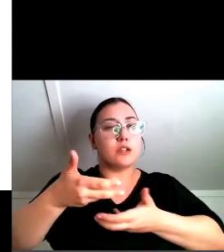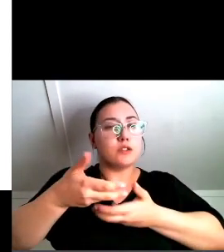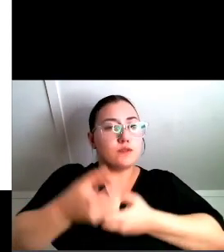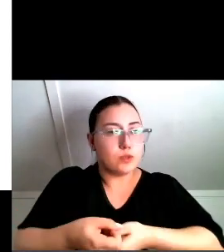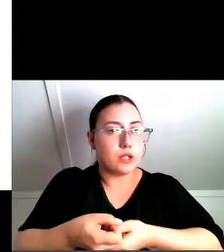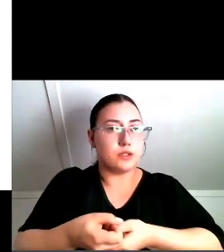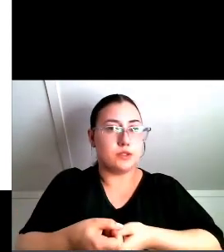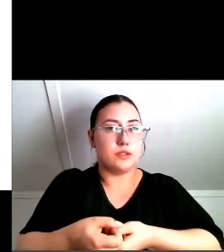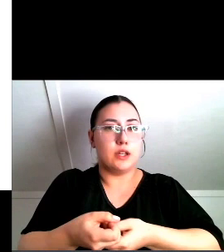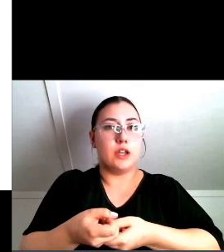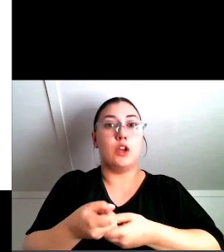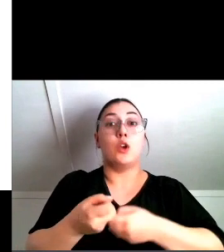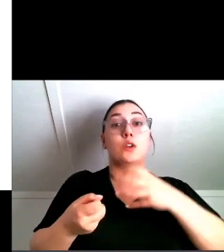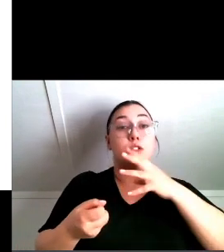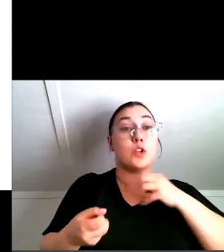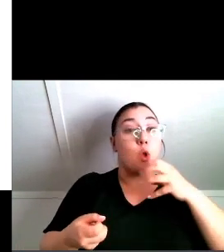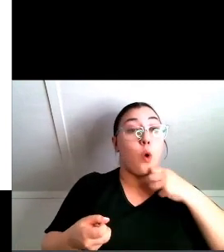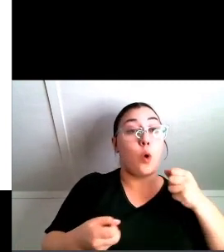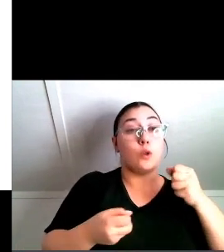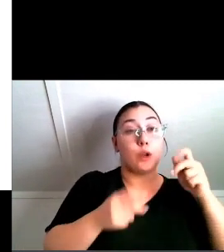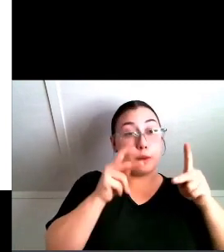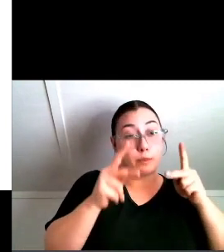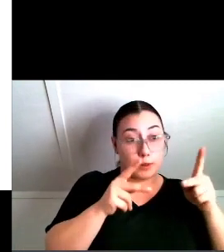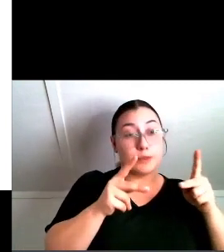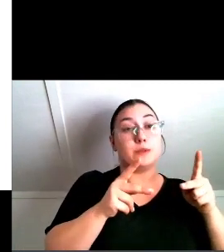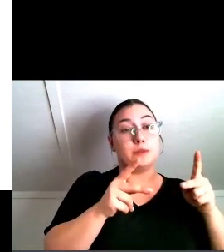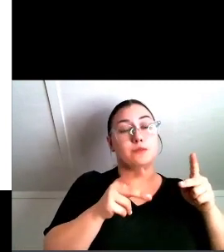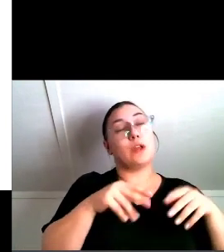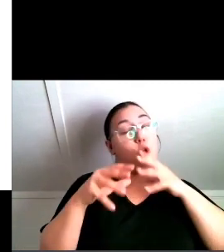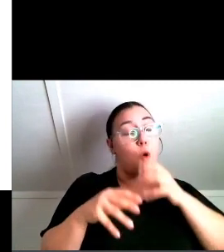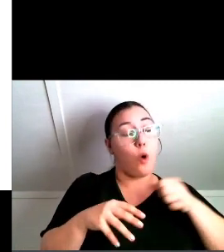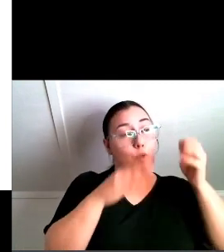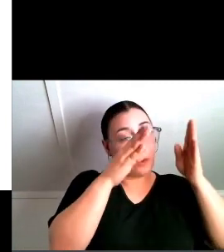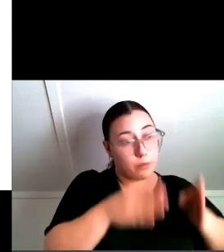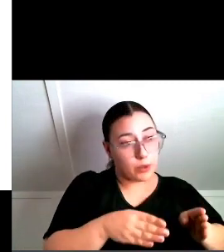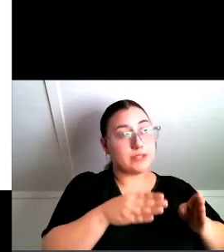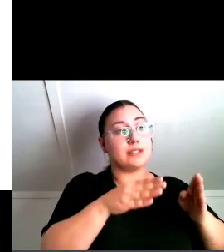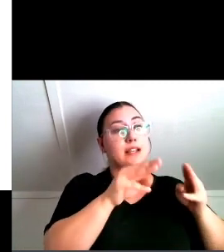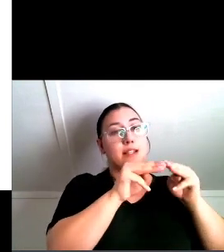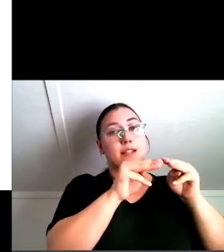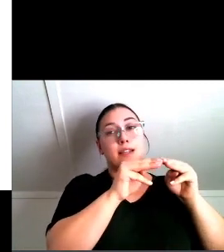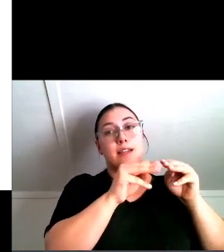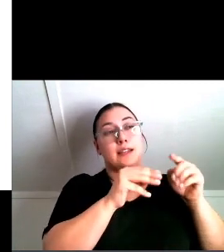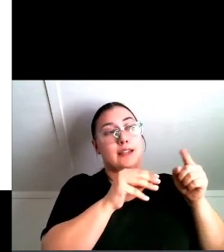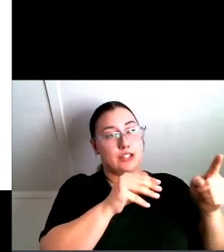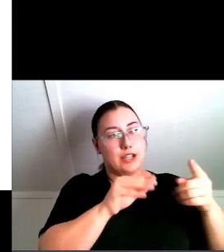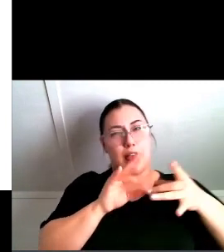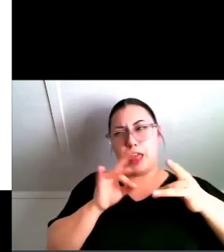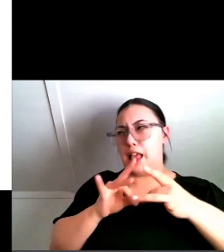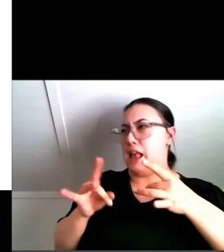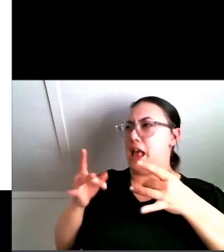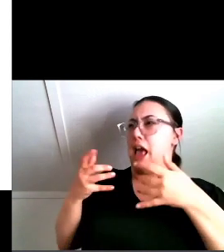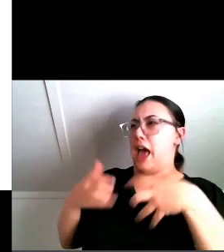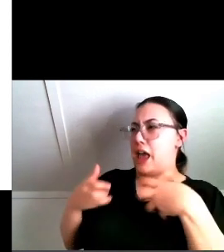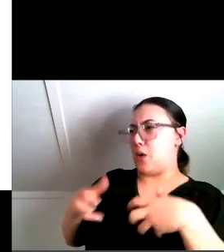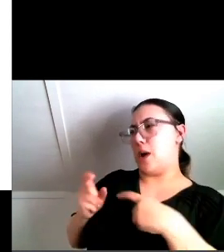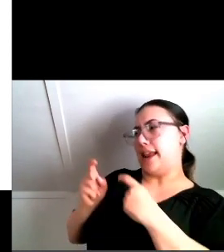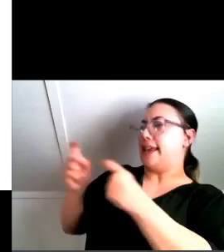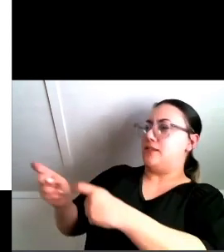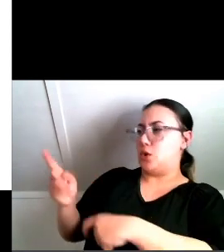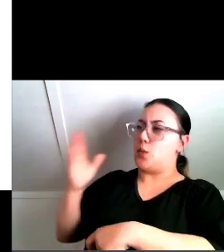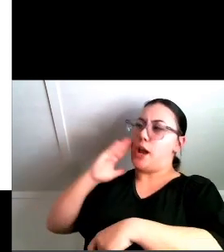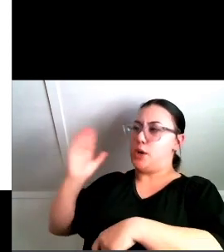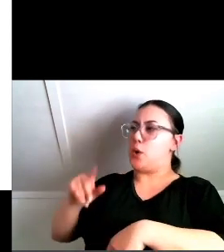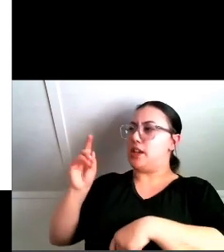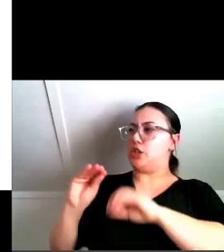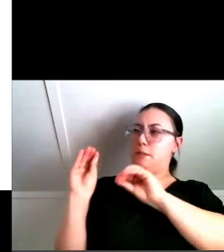the community said, I'm not gonna give you this thing that I knew should be in the museum, but she wanted me to know that she had it. And I thought to